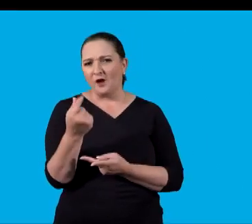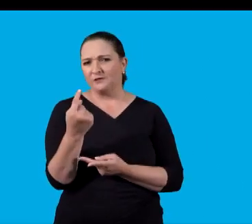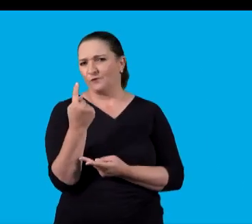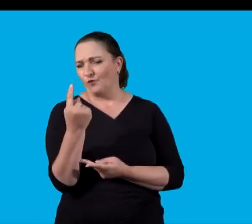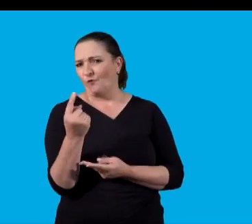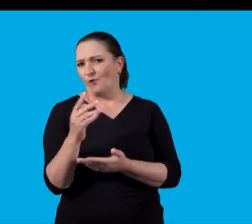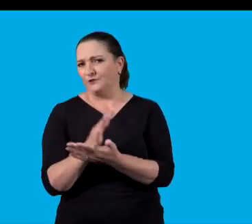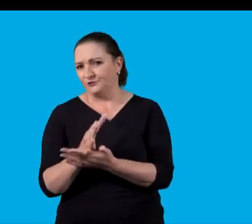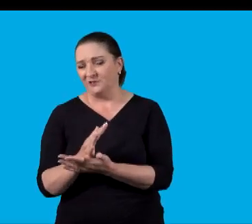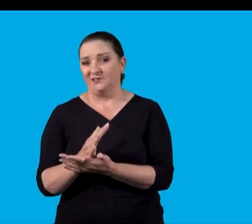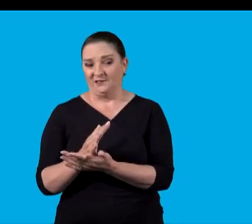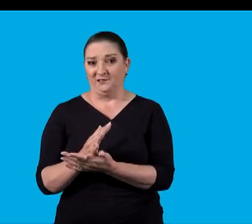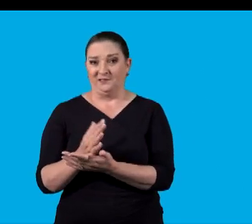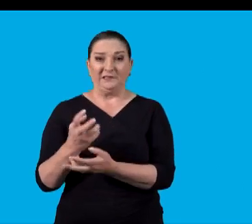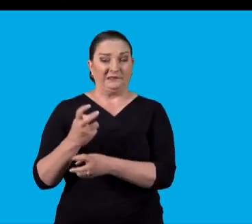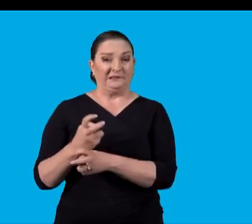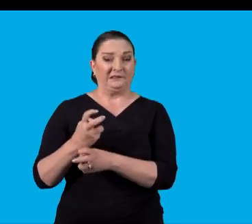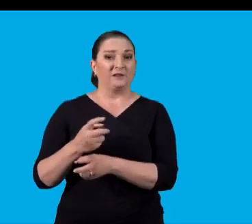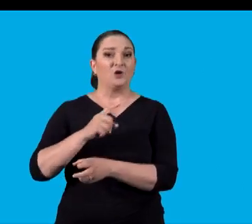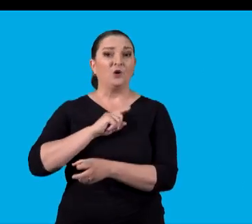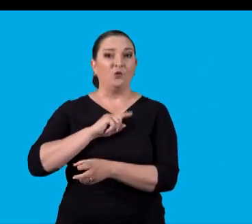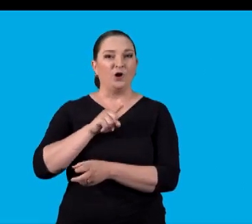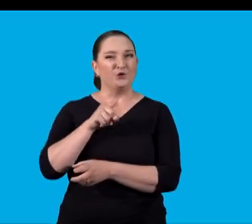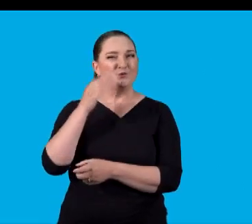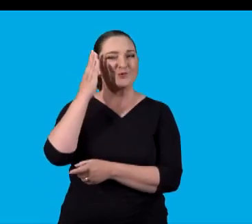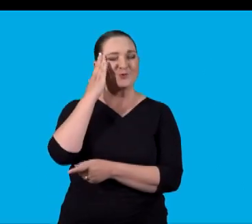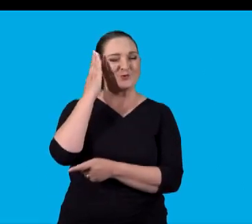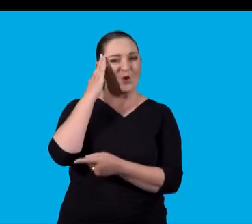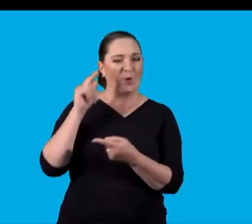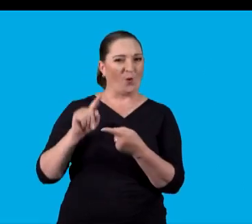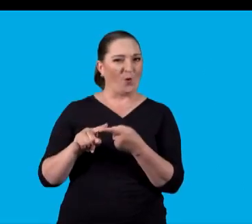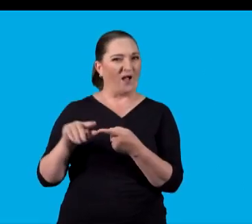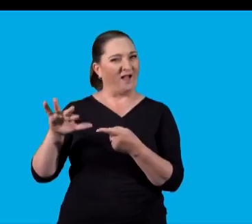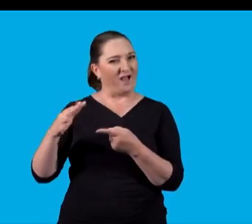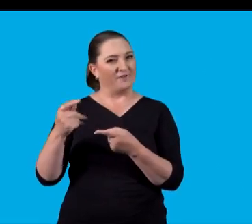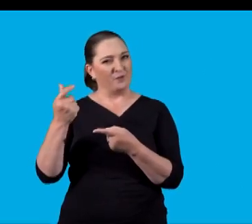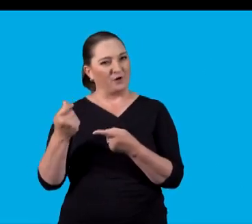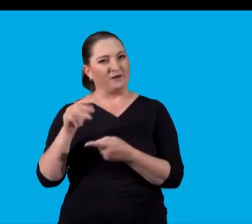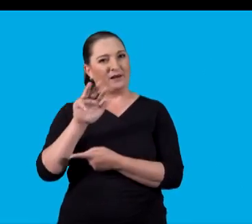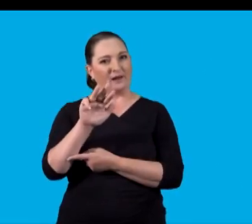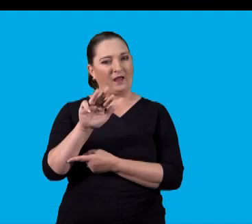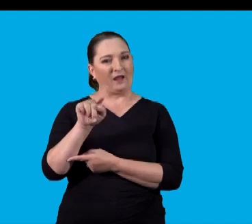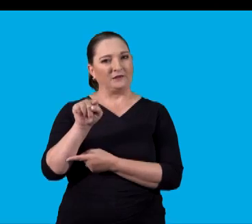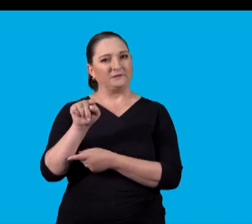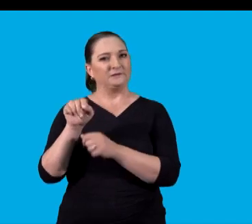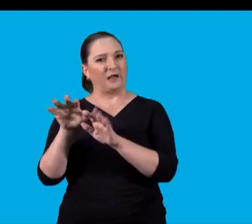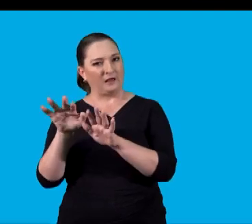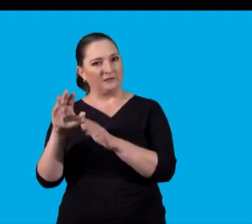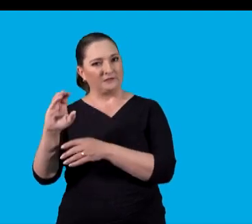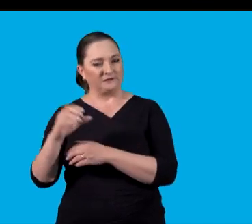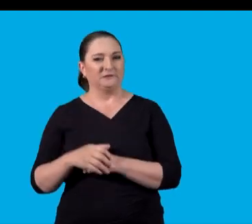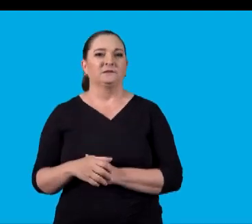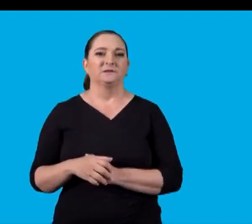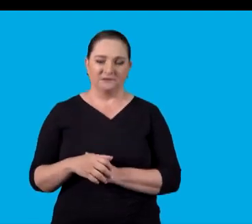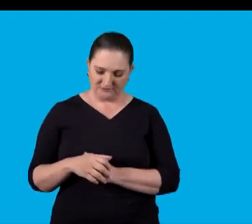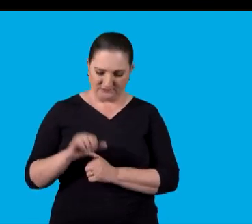case was not going to be very difficult because already you know the average price is what? 9 rand 10 cents. Here the average